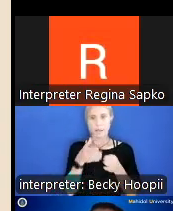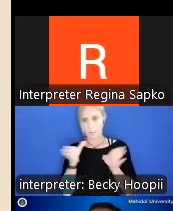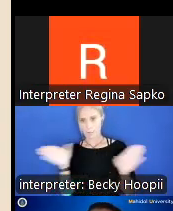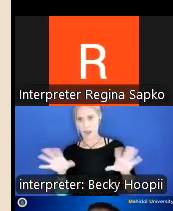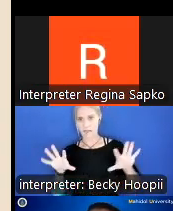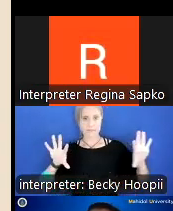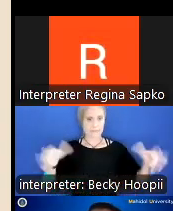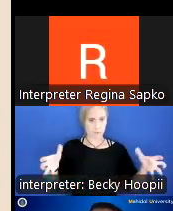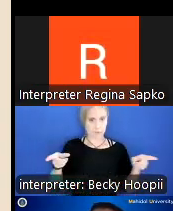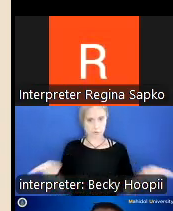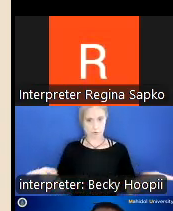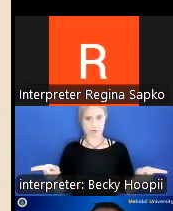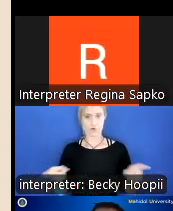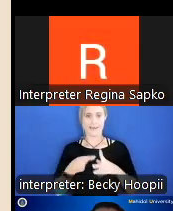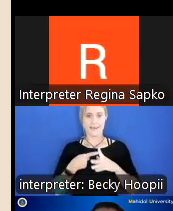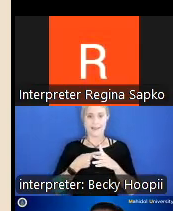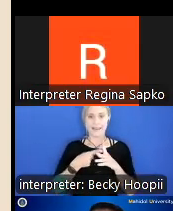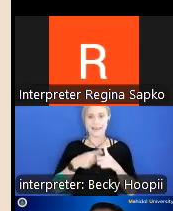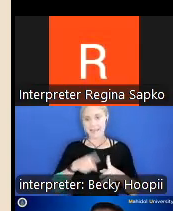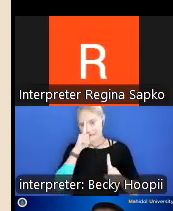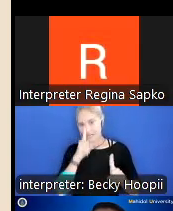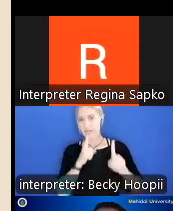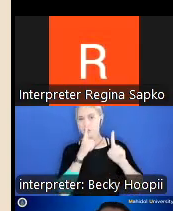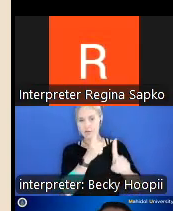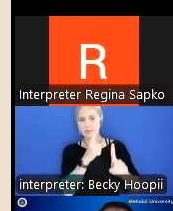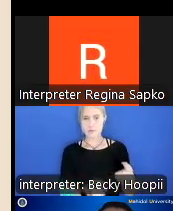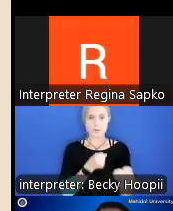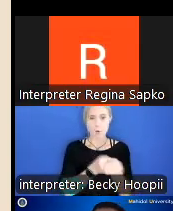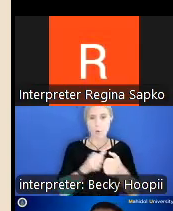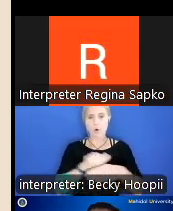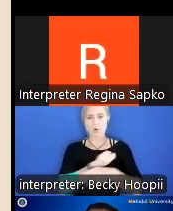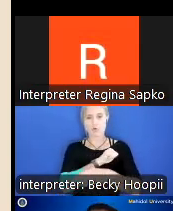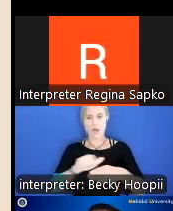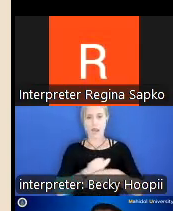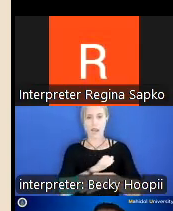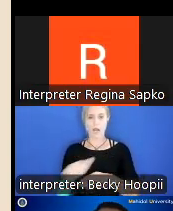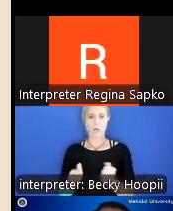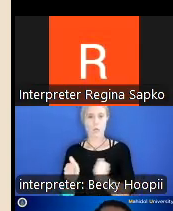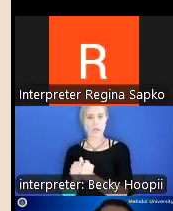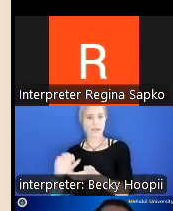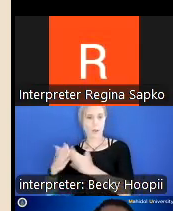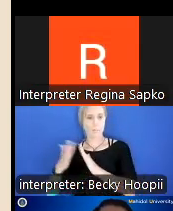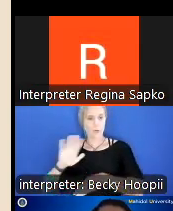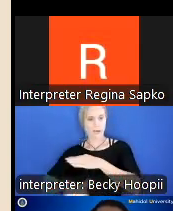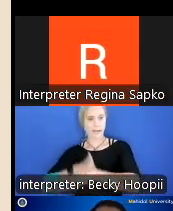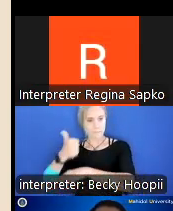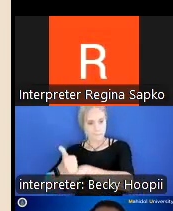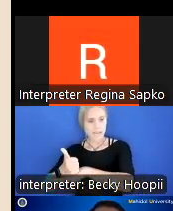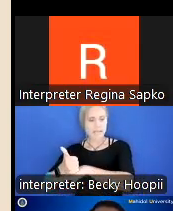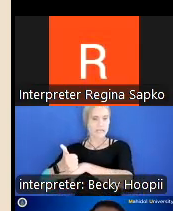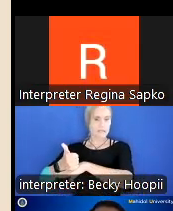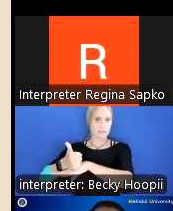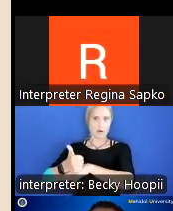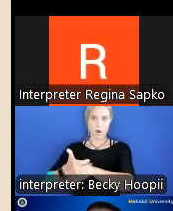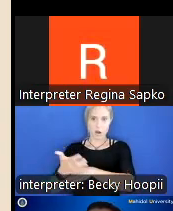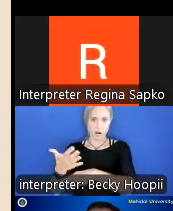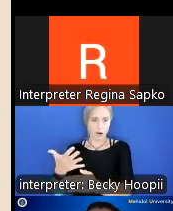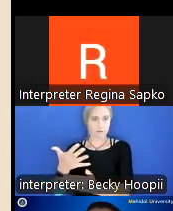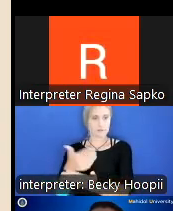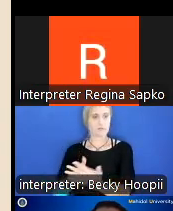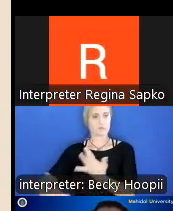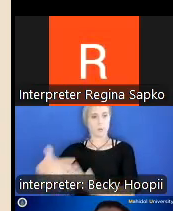support training through the community-based rehabilitation or community-based employment and social